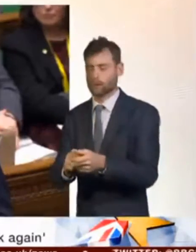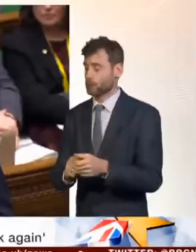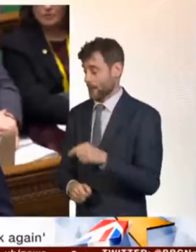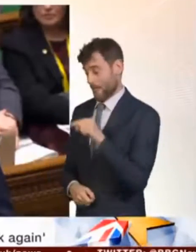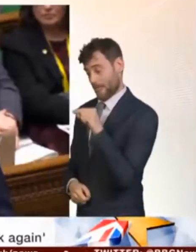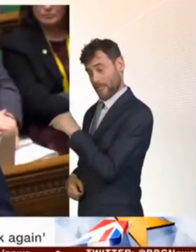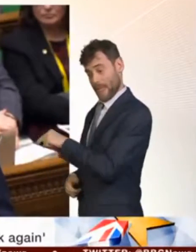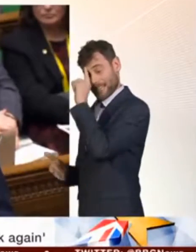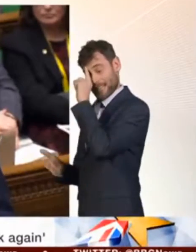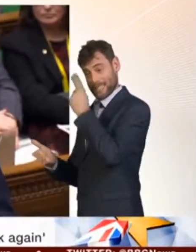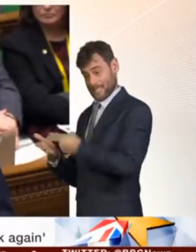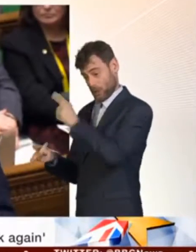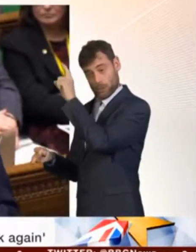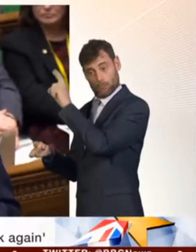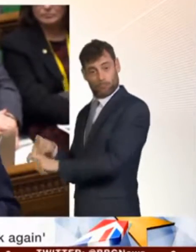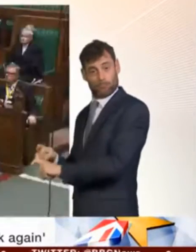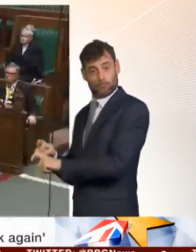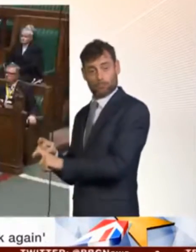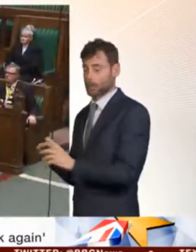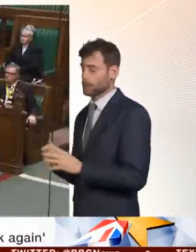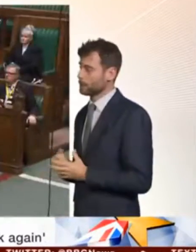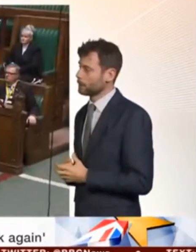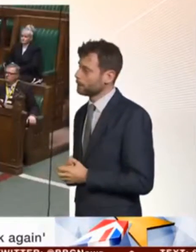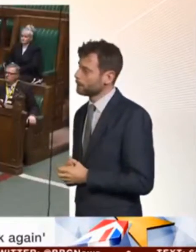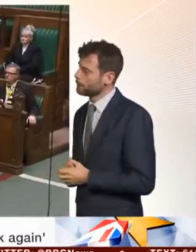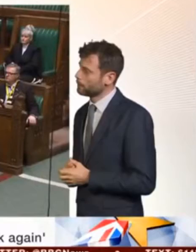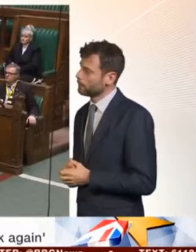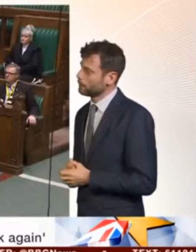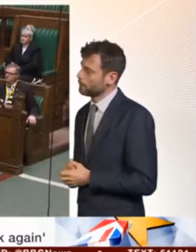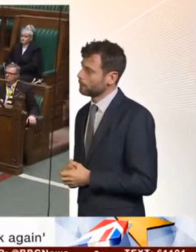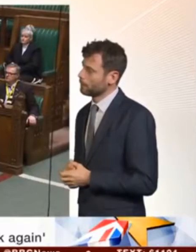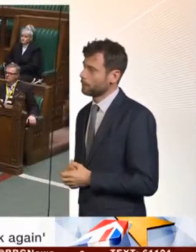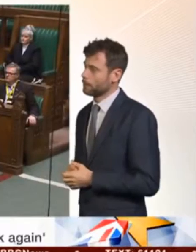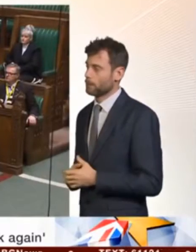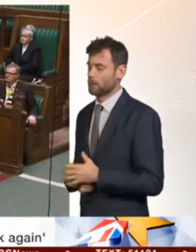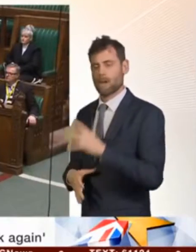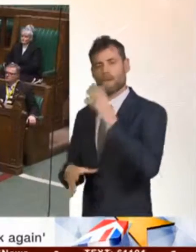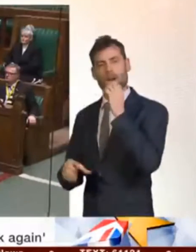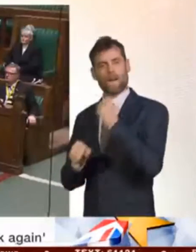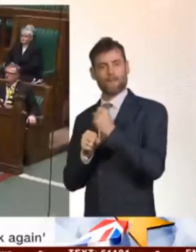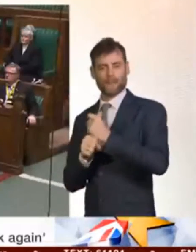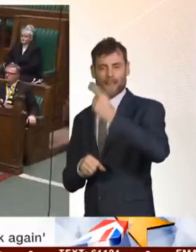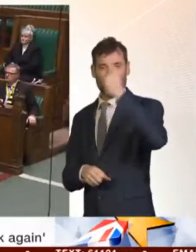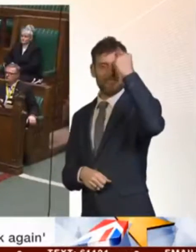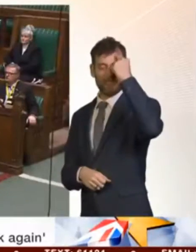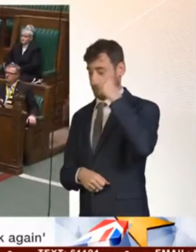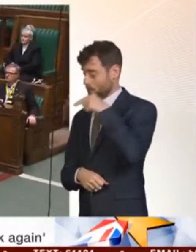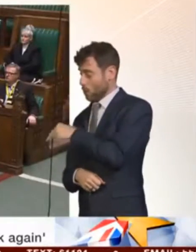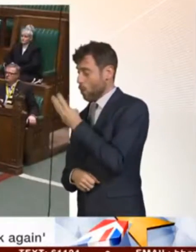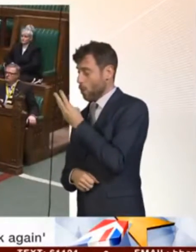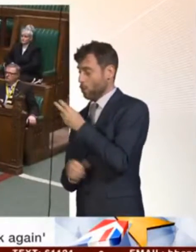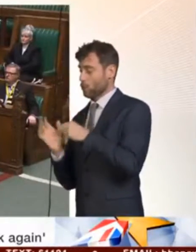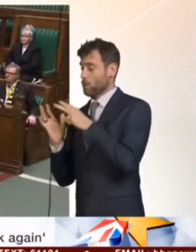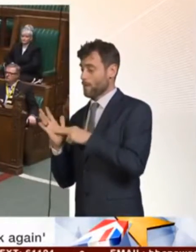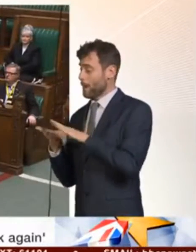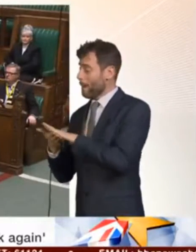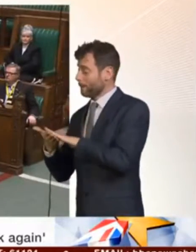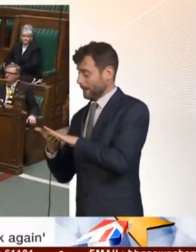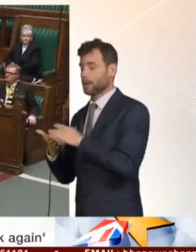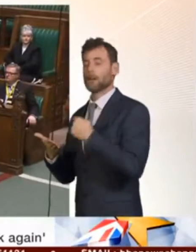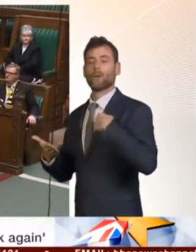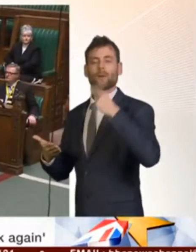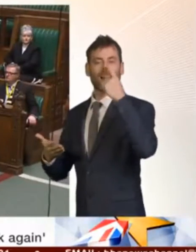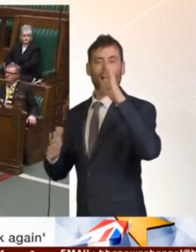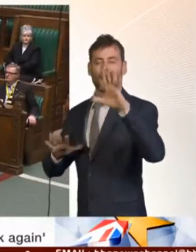been made by this Parliament. The government seem to decide that they can change that meaning. They've got the audacity to come back